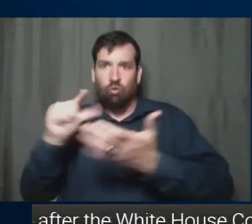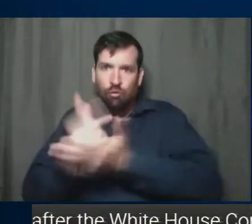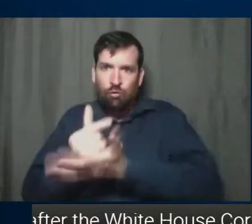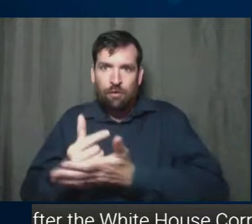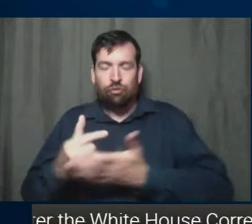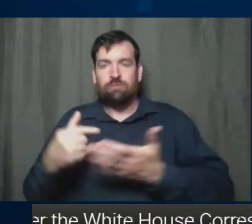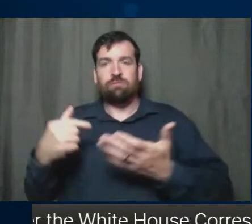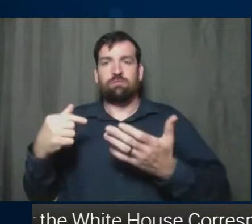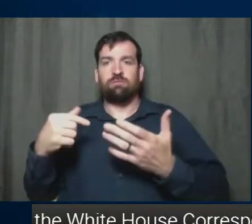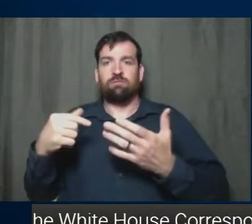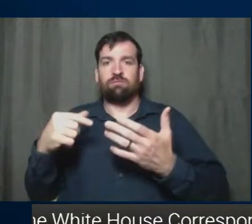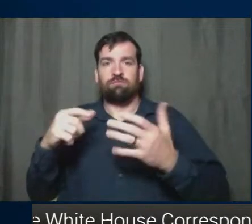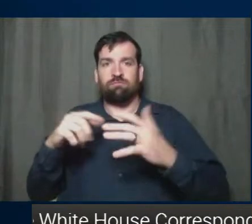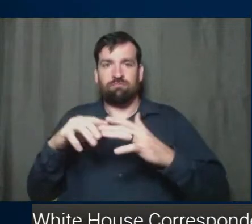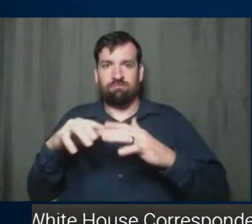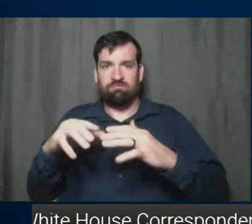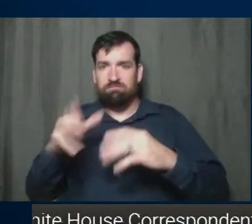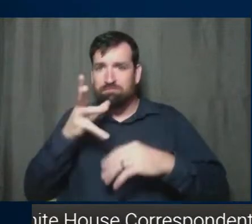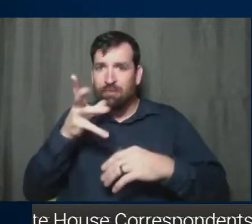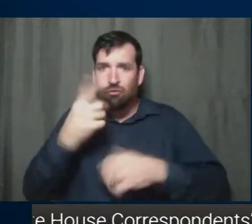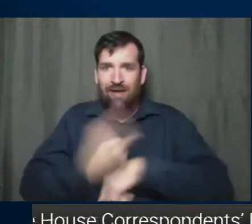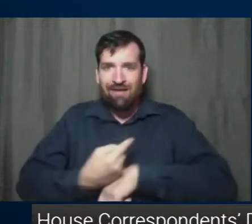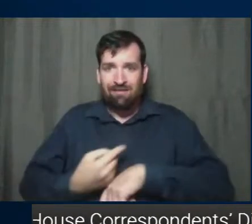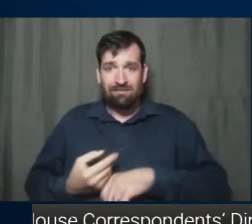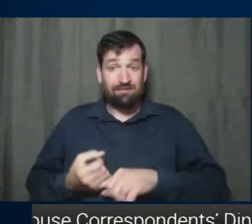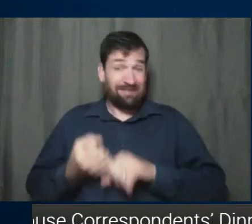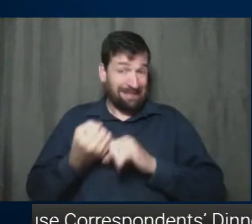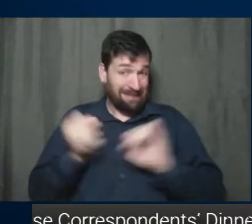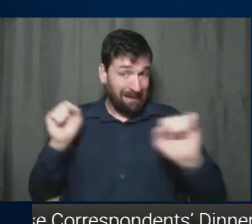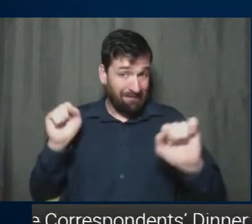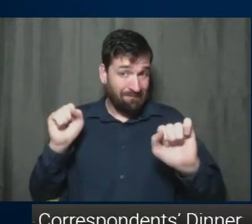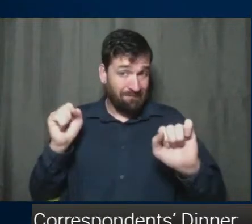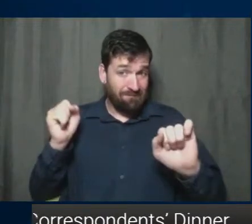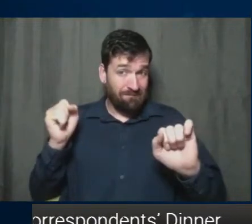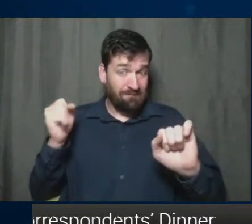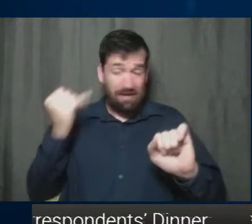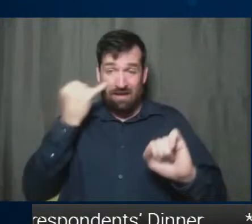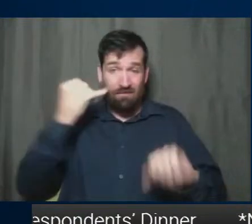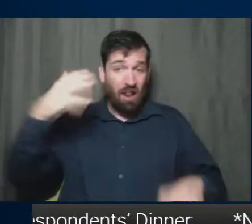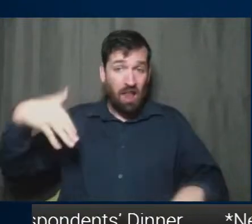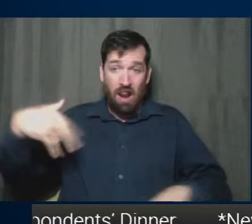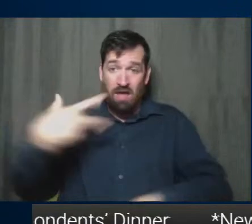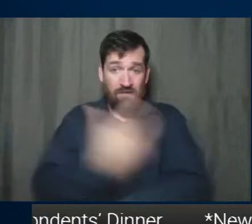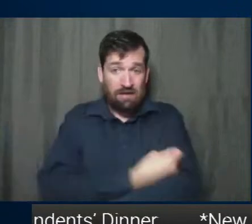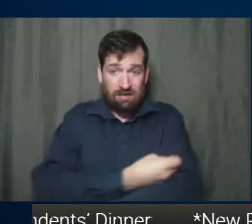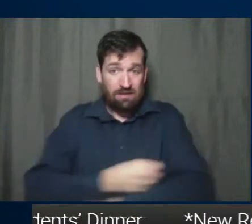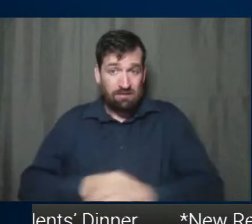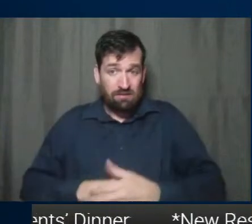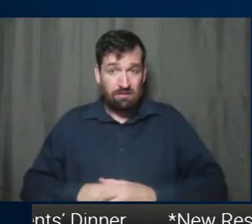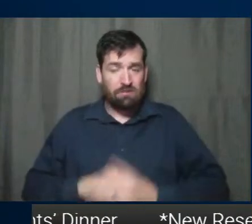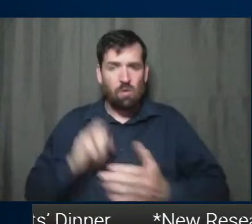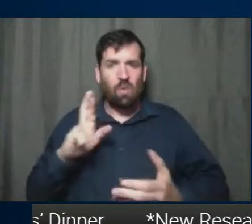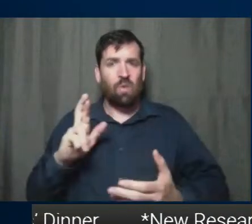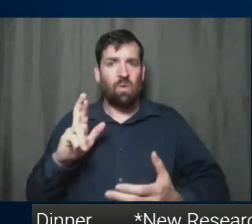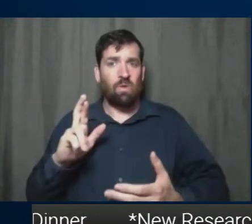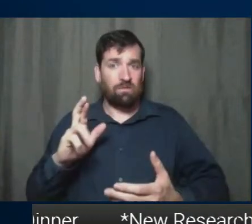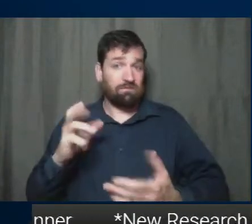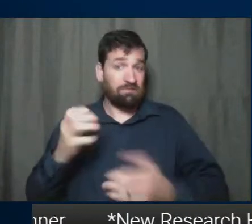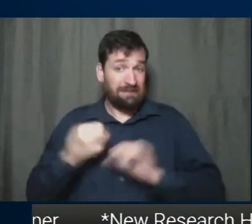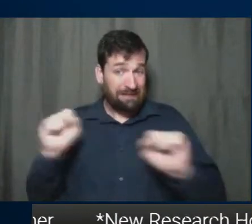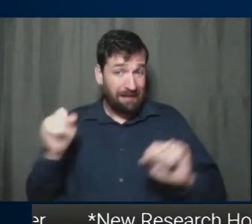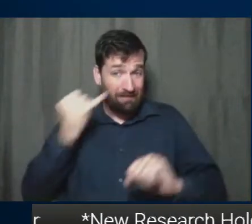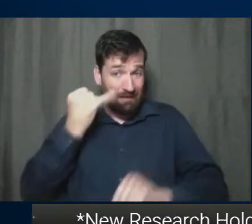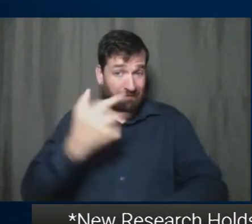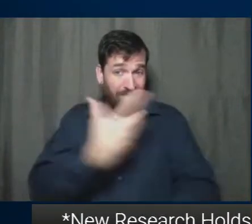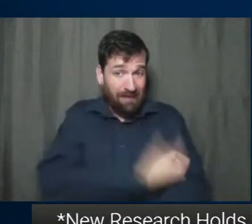together. Yep. Is that safe at all if you're not vaccinated, or is it safe if you are vaccinated and boosted? I